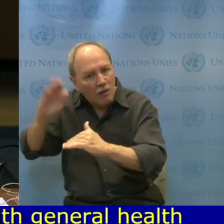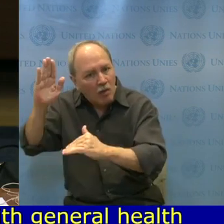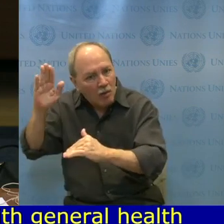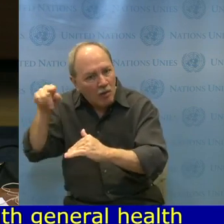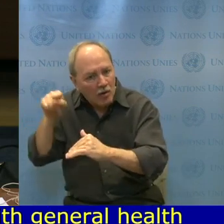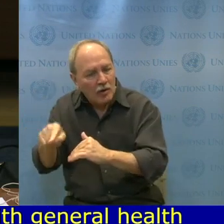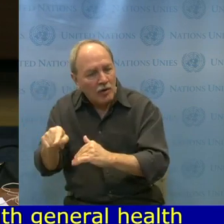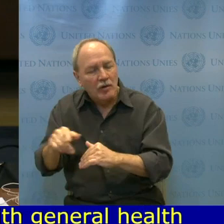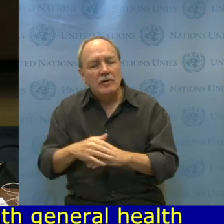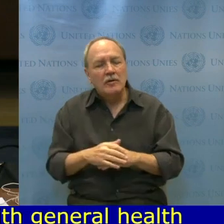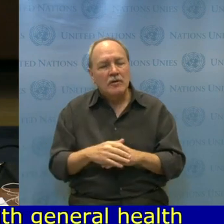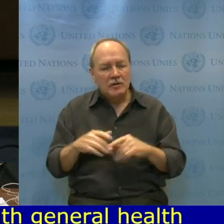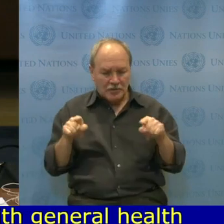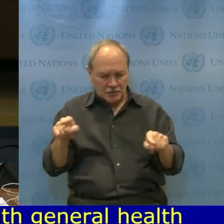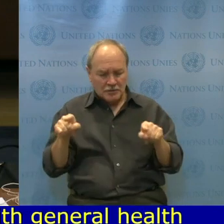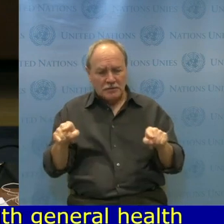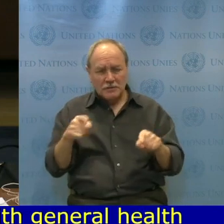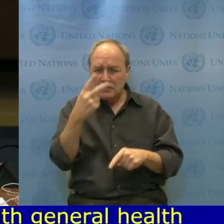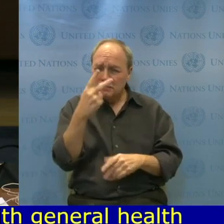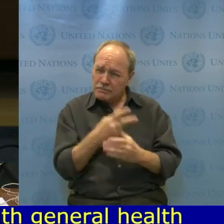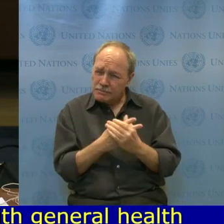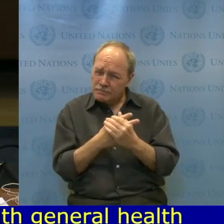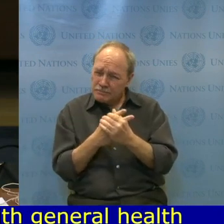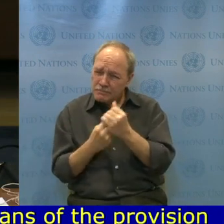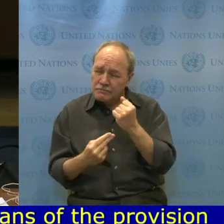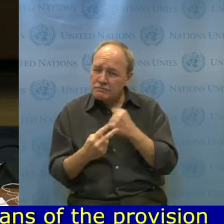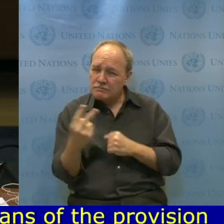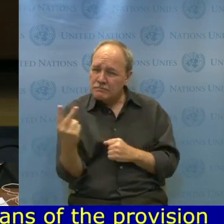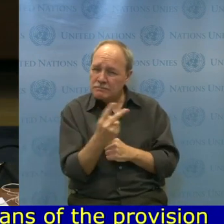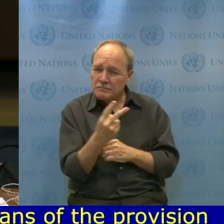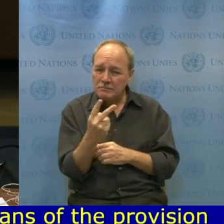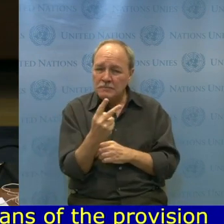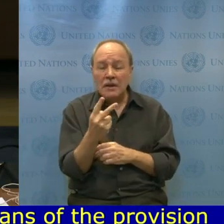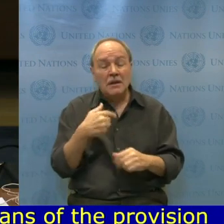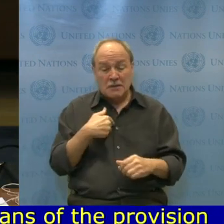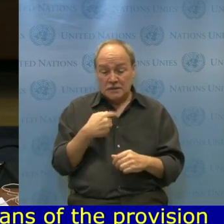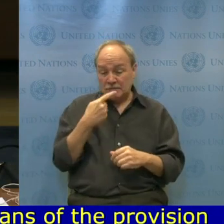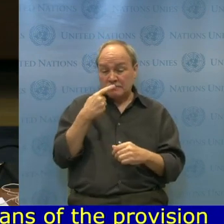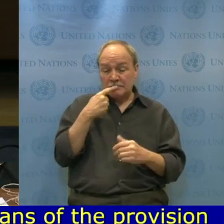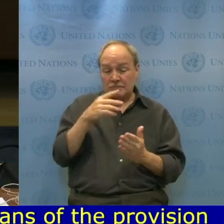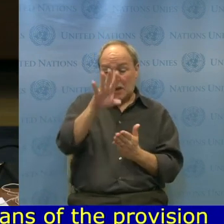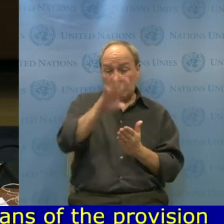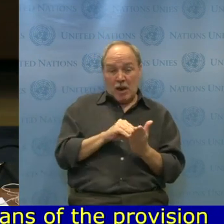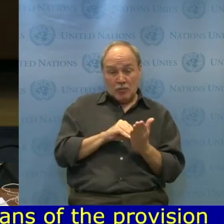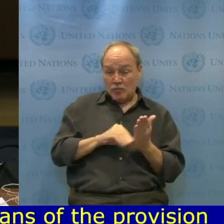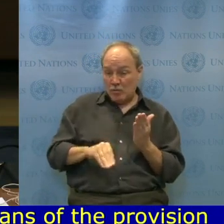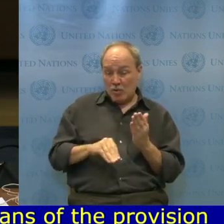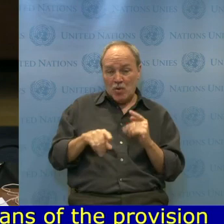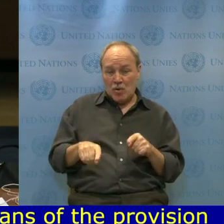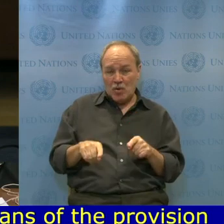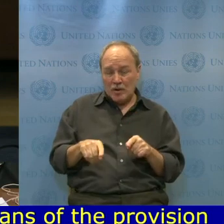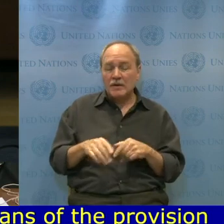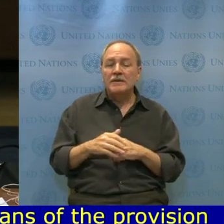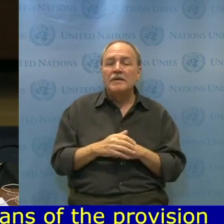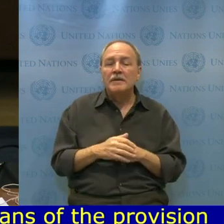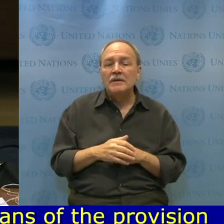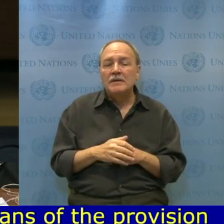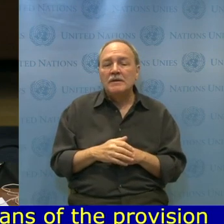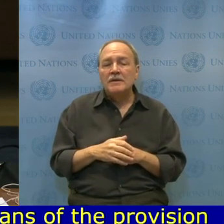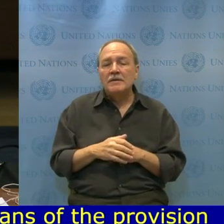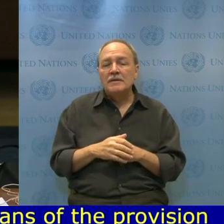services. As I stated clearly in my report, which was mentioned by the representative APS,